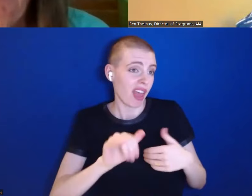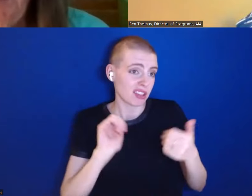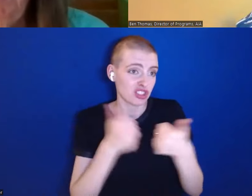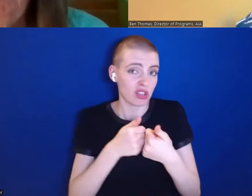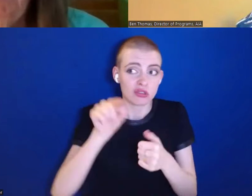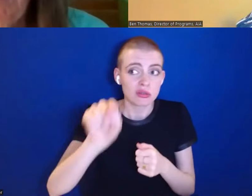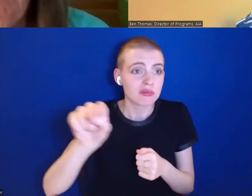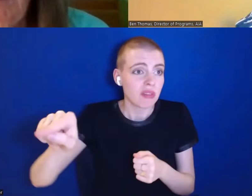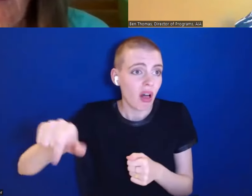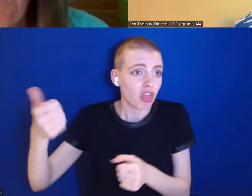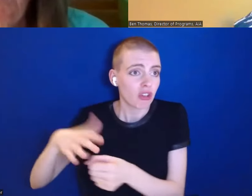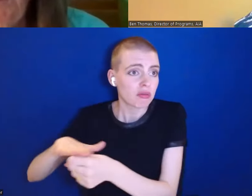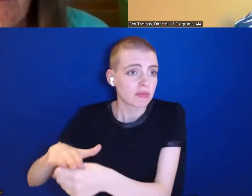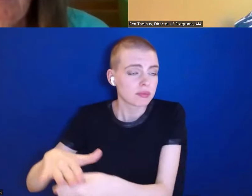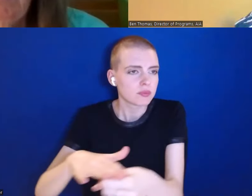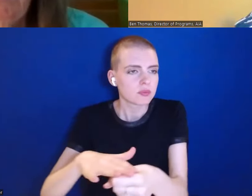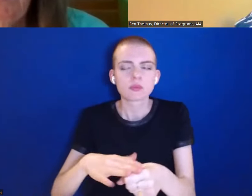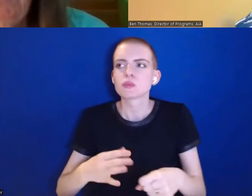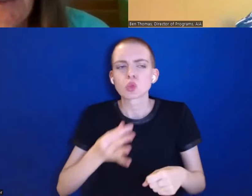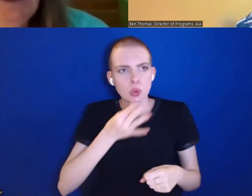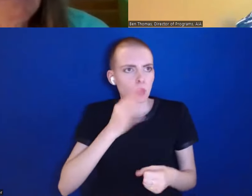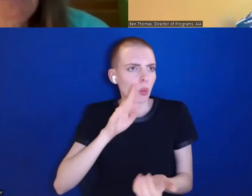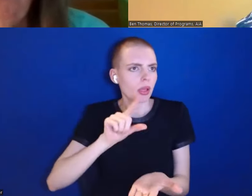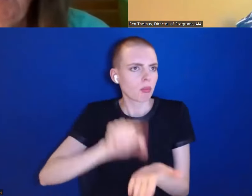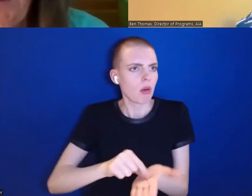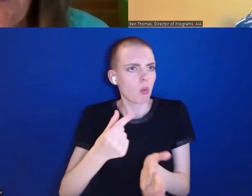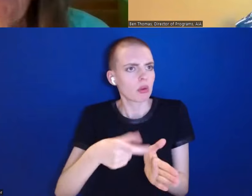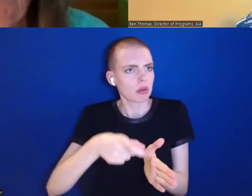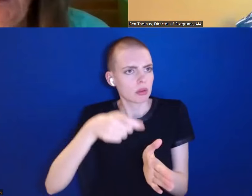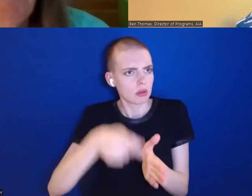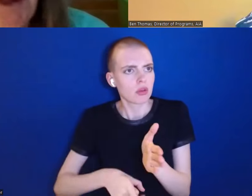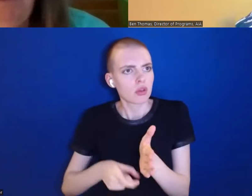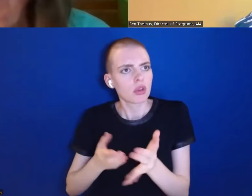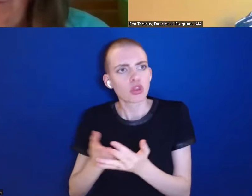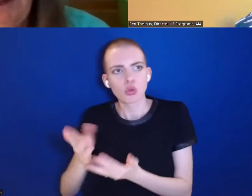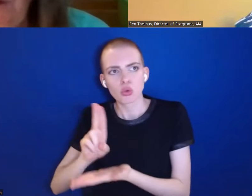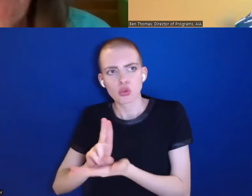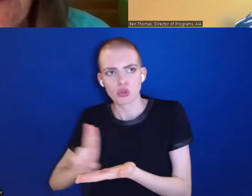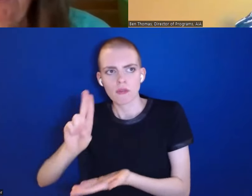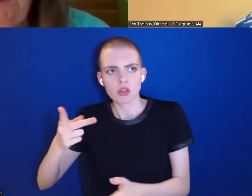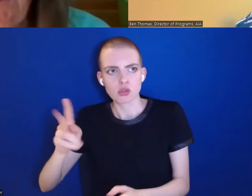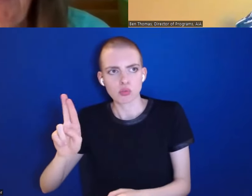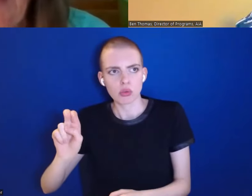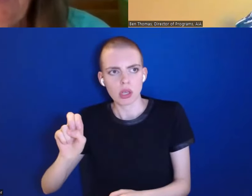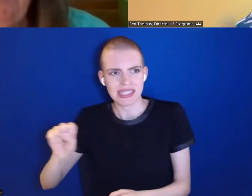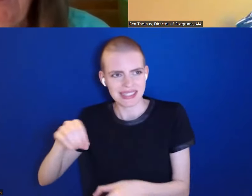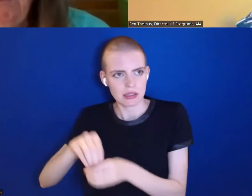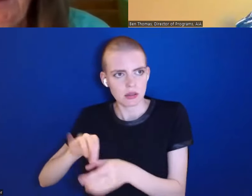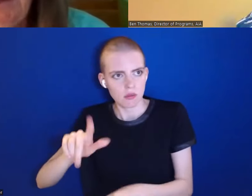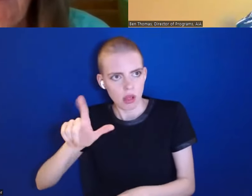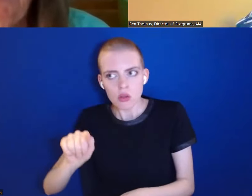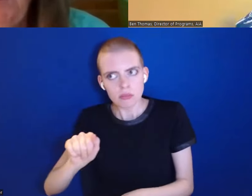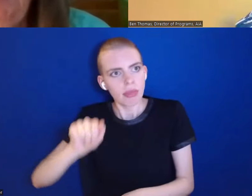in an upcoming book through University Press of Florida about that includes a discussion of the ethics